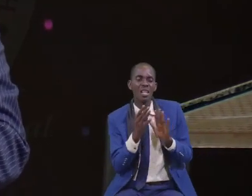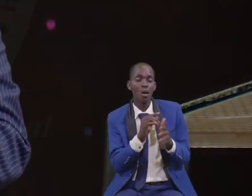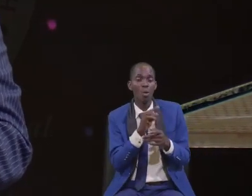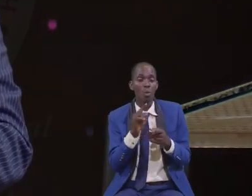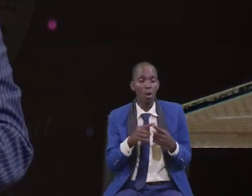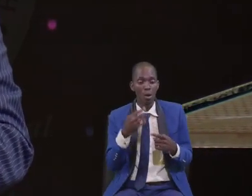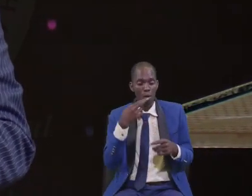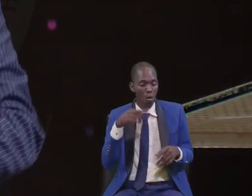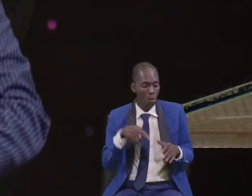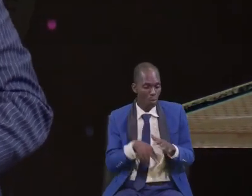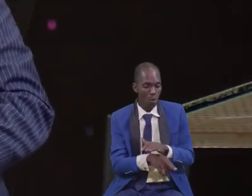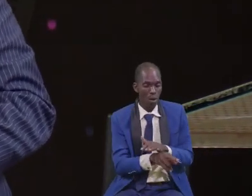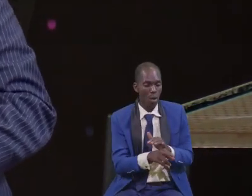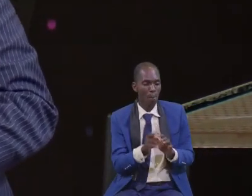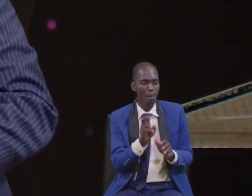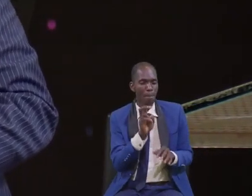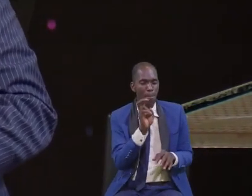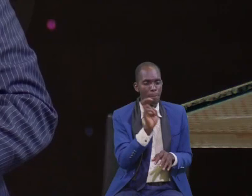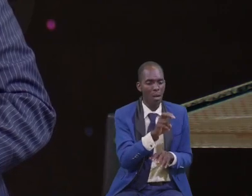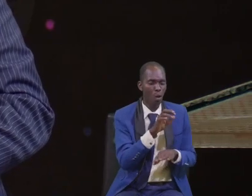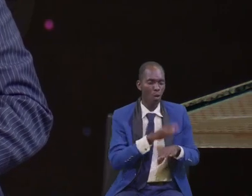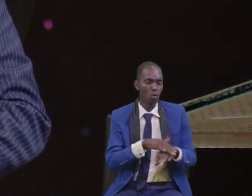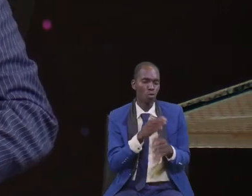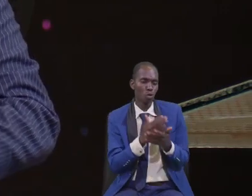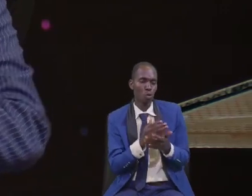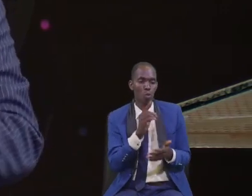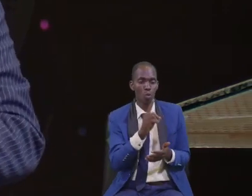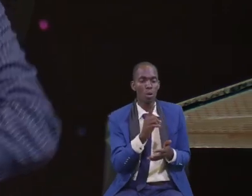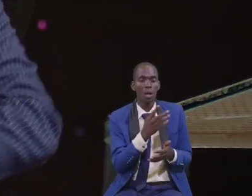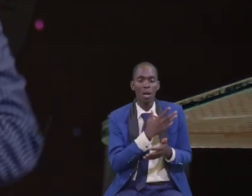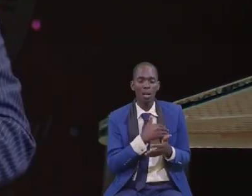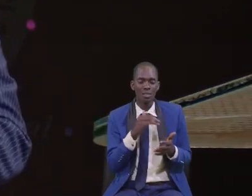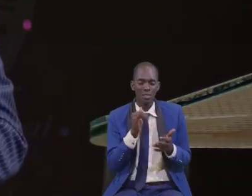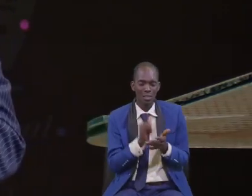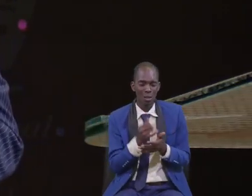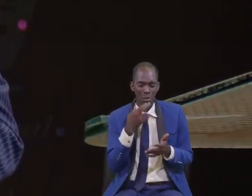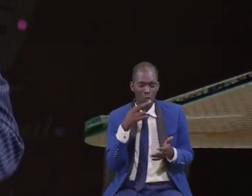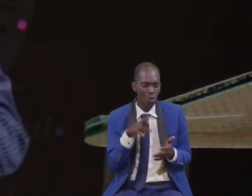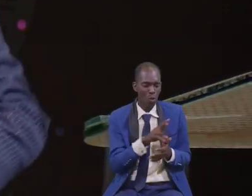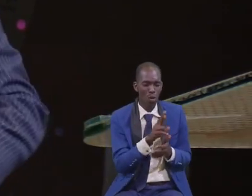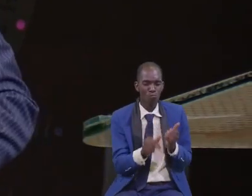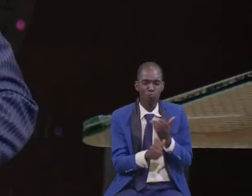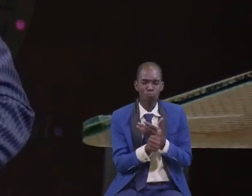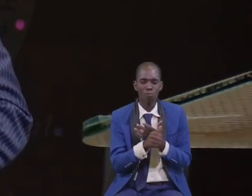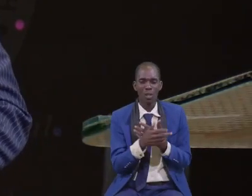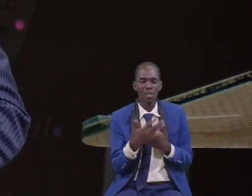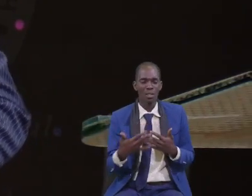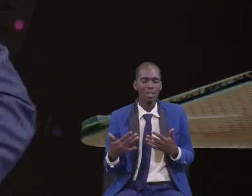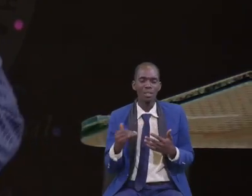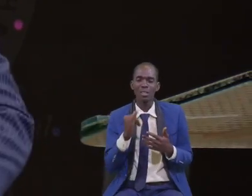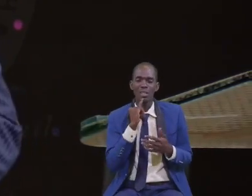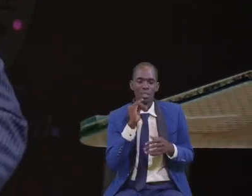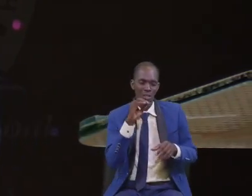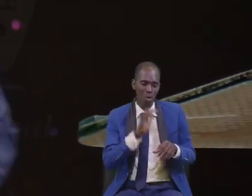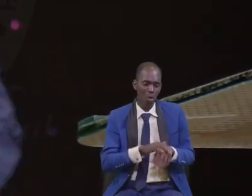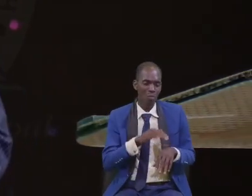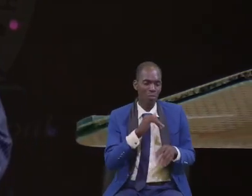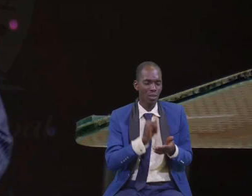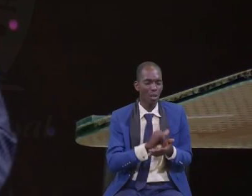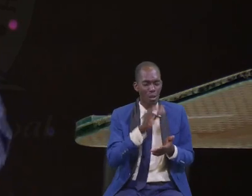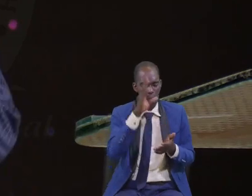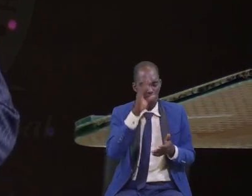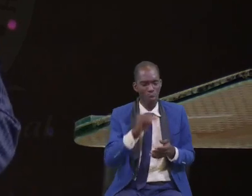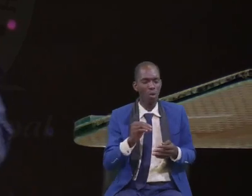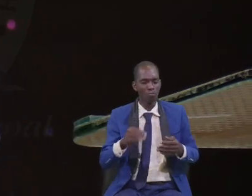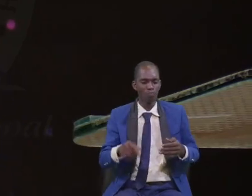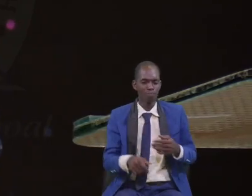beaten somebody, and the poison of the snake is in the flesh. Instead of looking for a bandage to